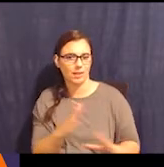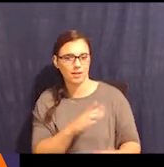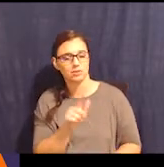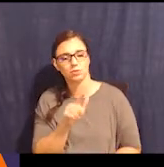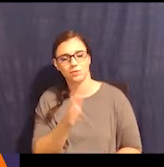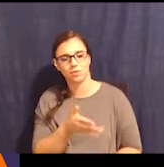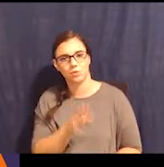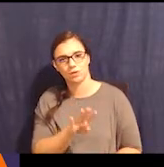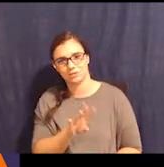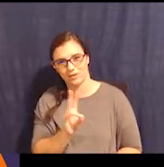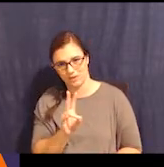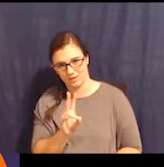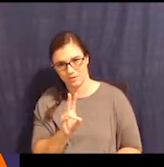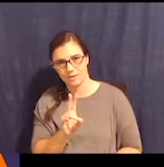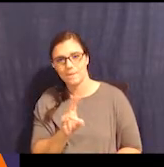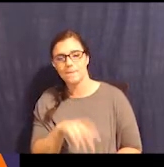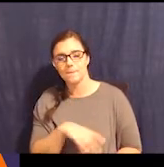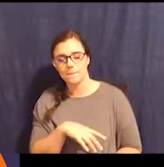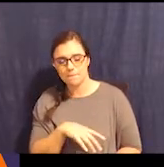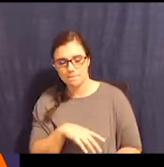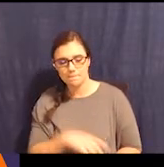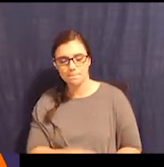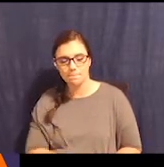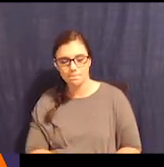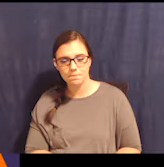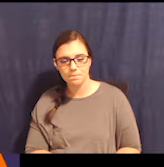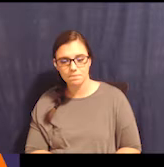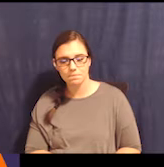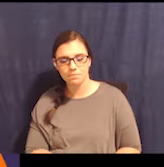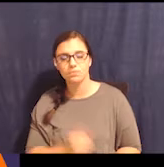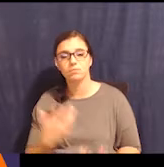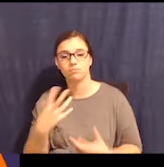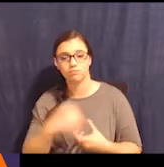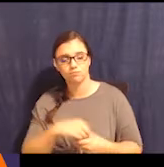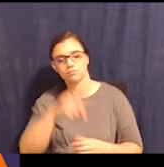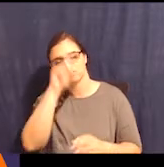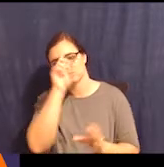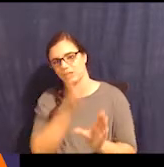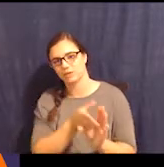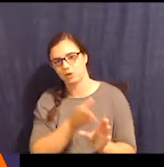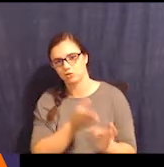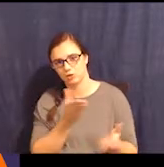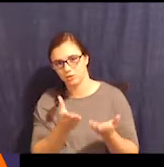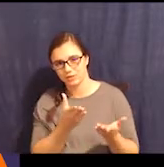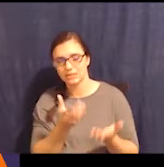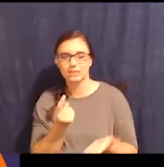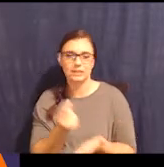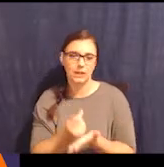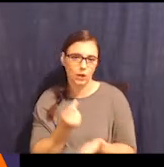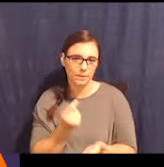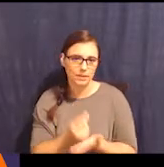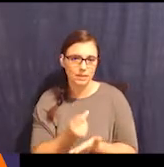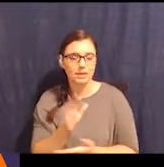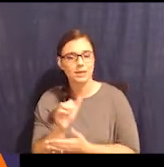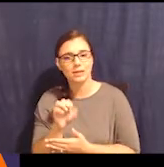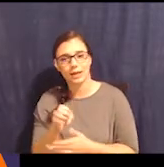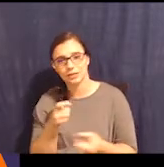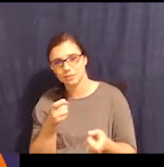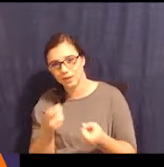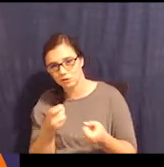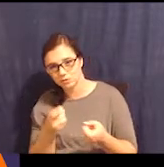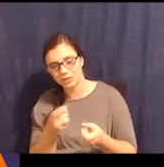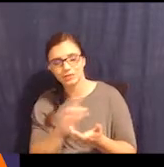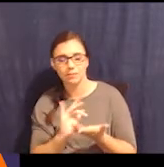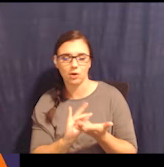with psychiatric services, therapies, case management, medical care, financial supports, and